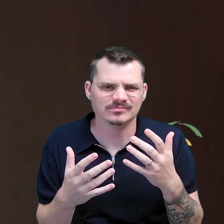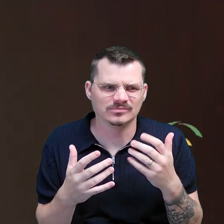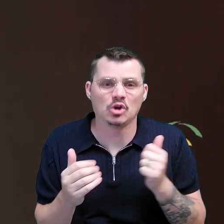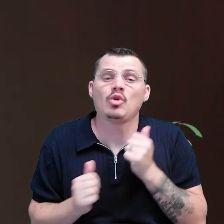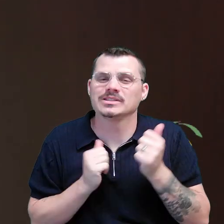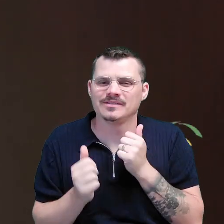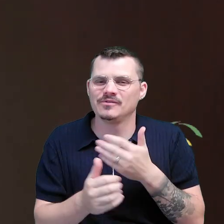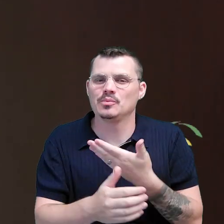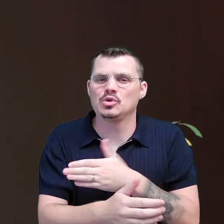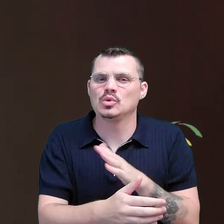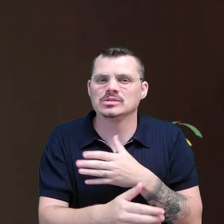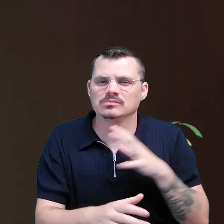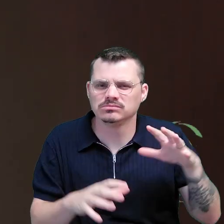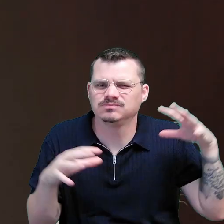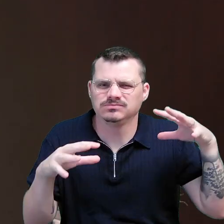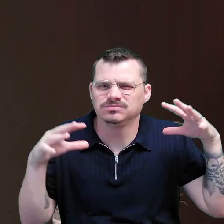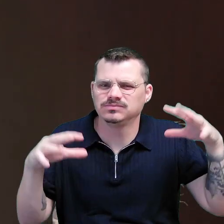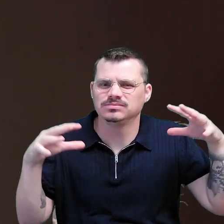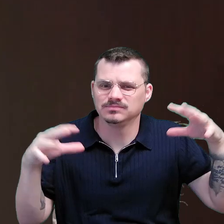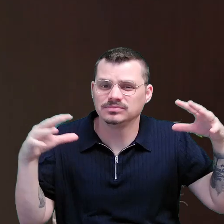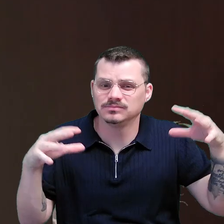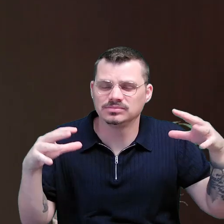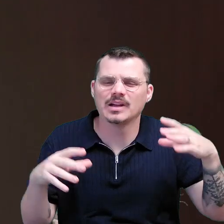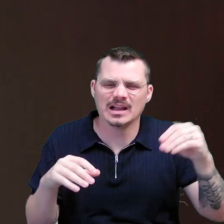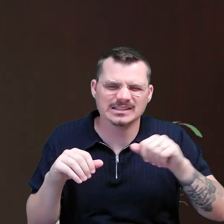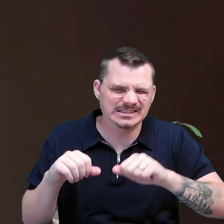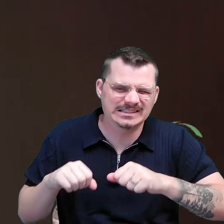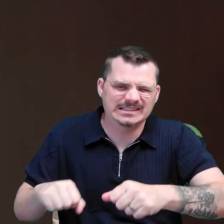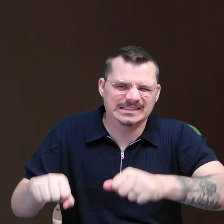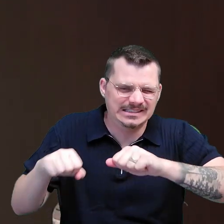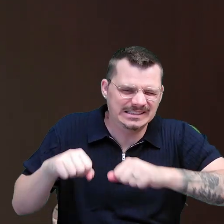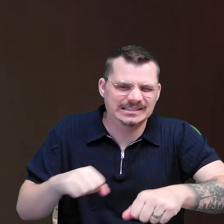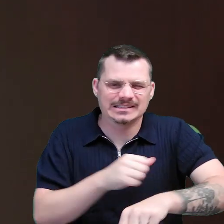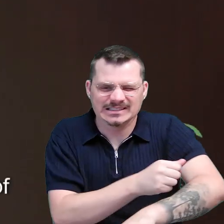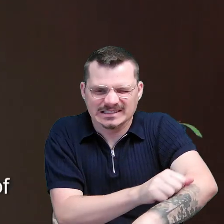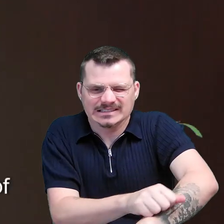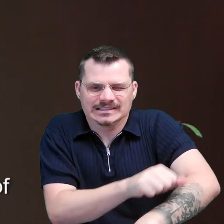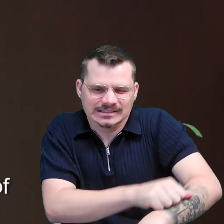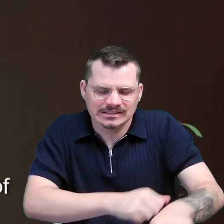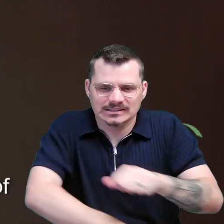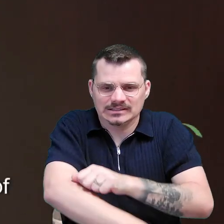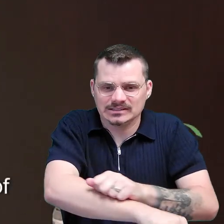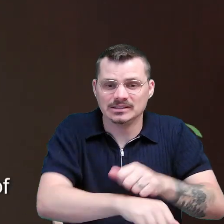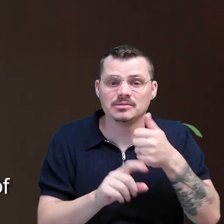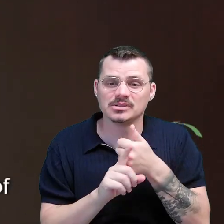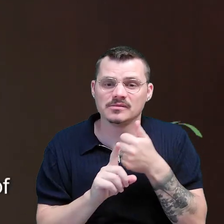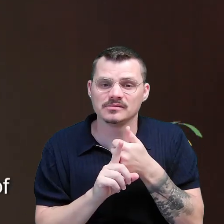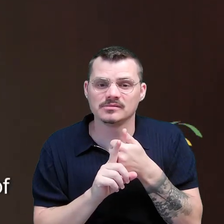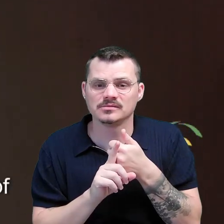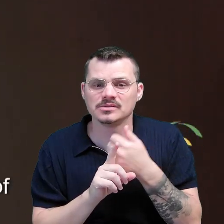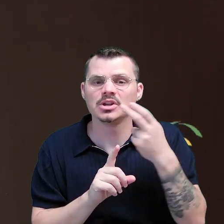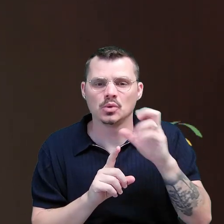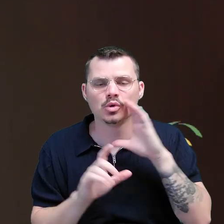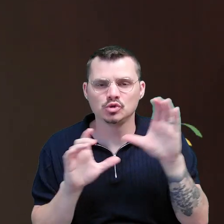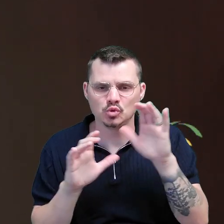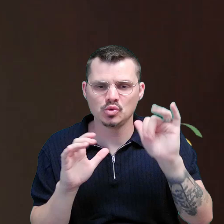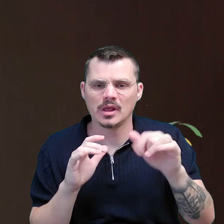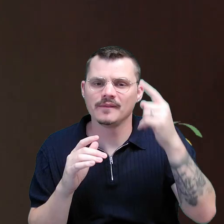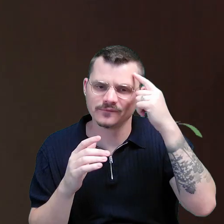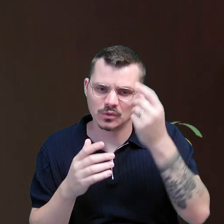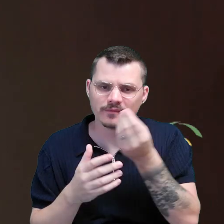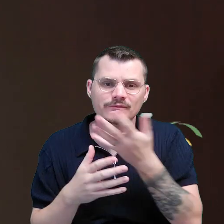aggressive music and grinding on himself. And he does that for a certain number of